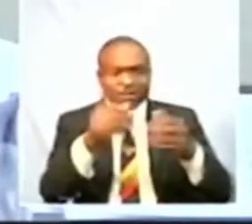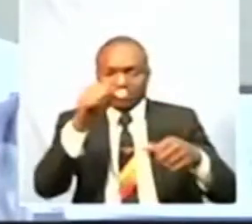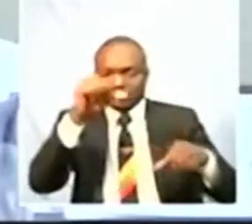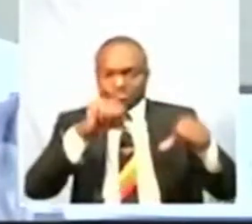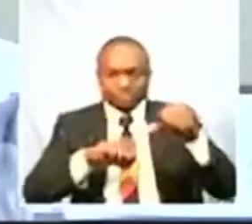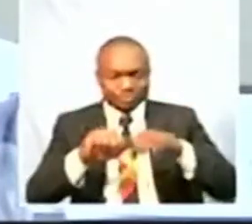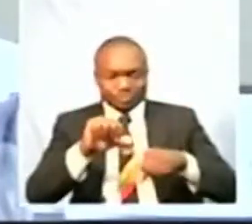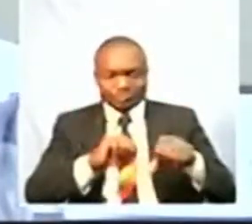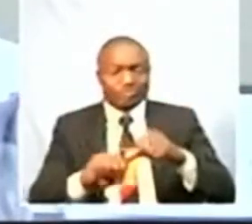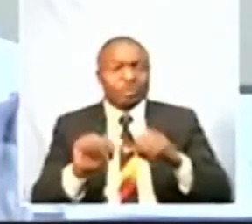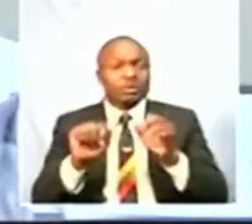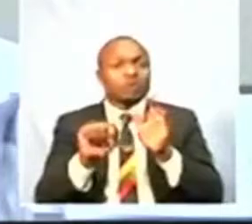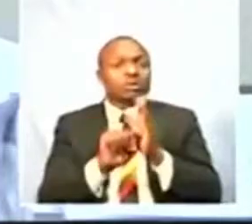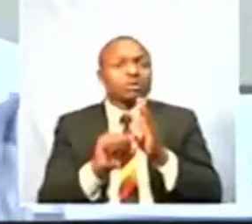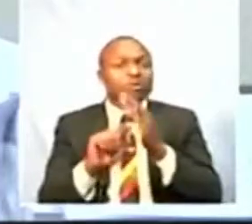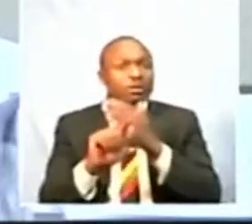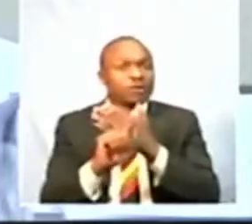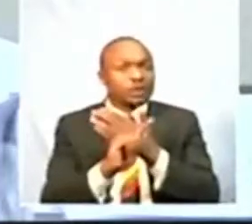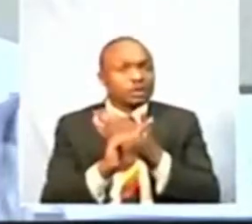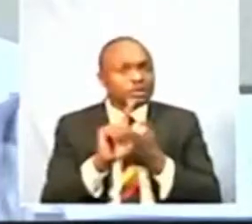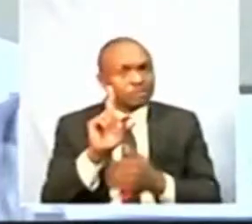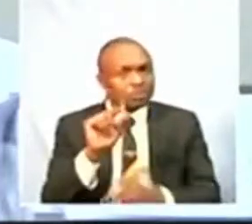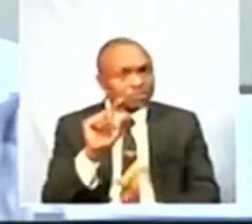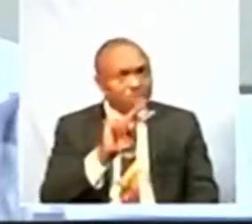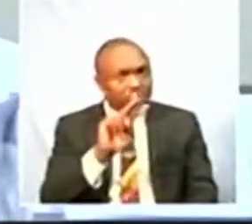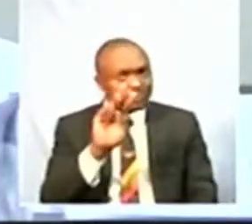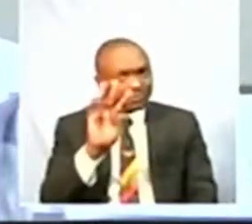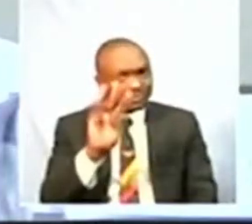at August 2024.